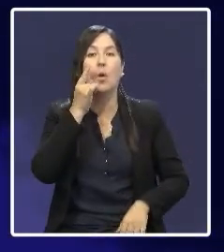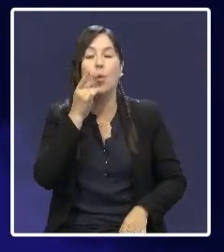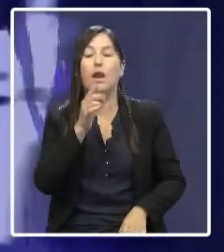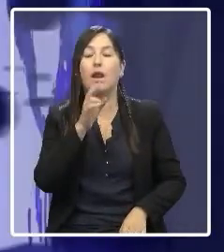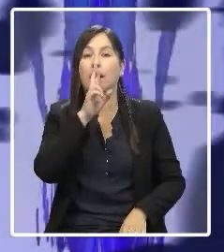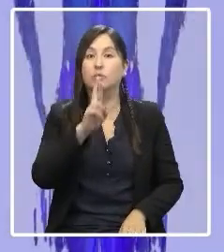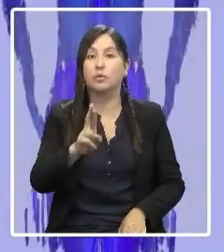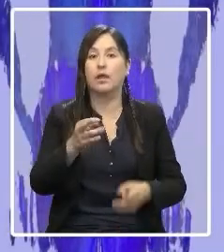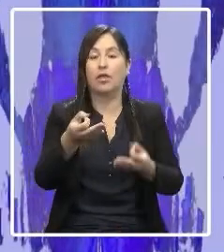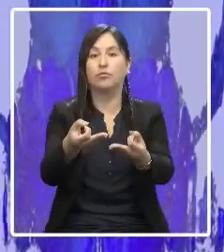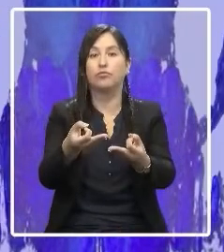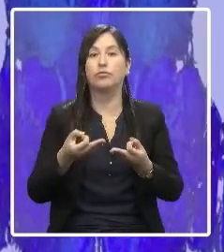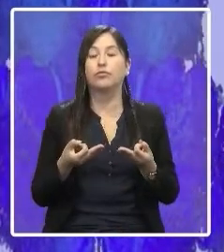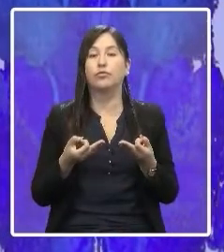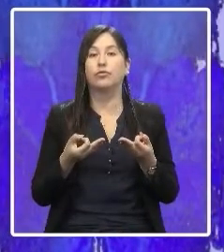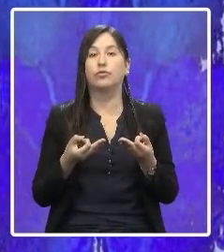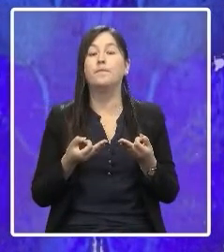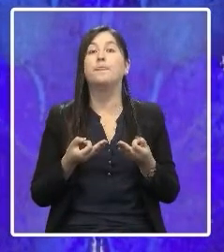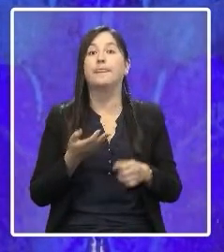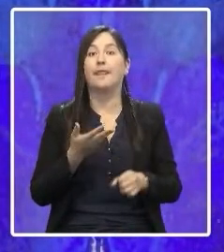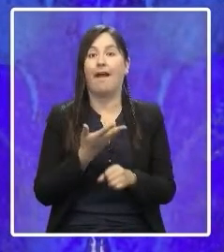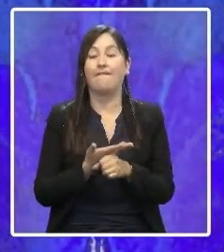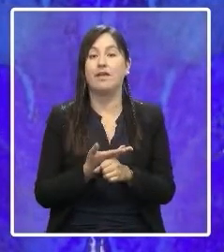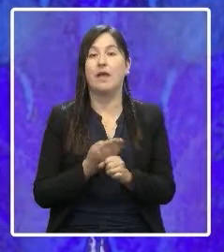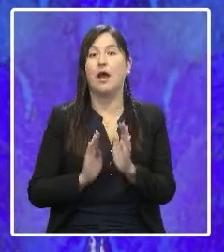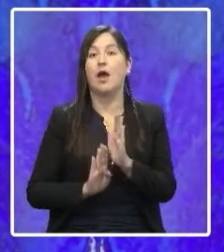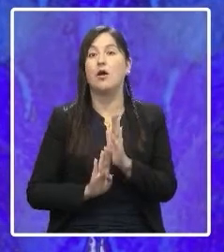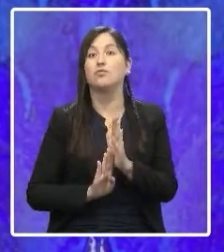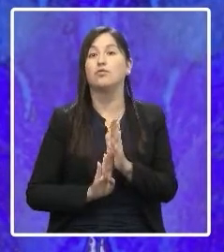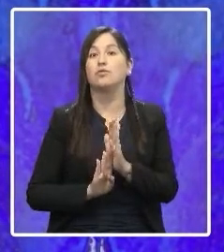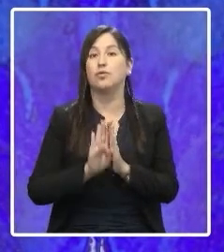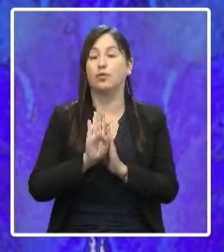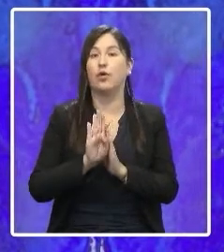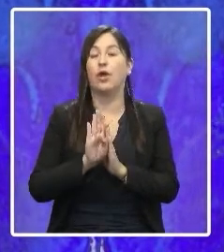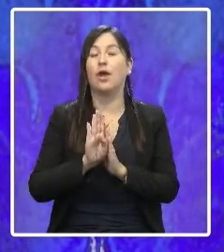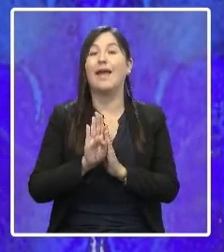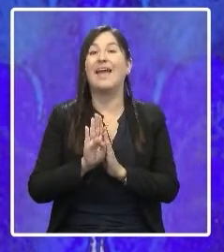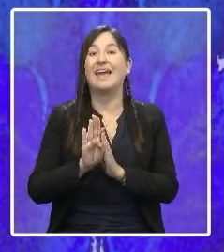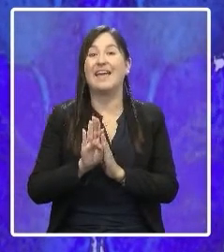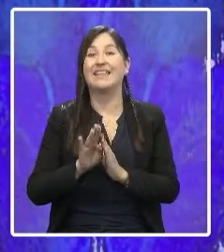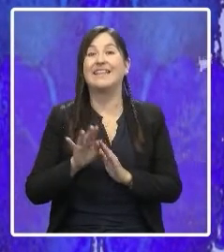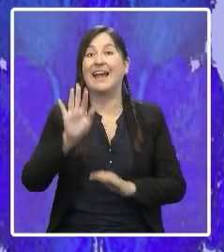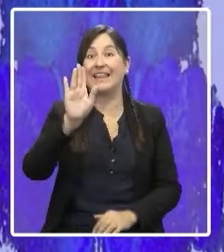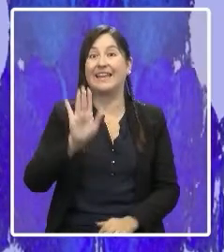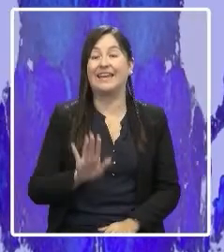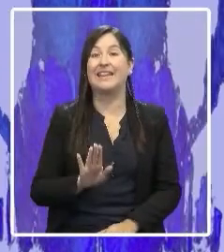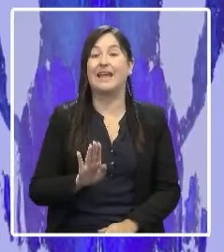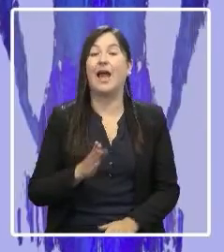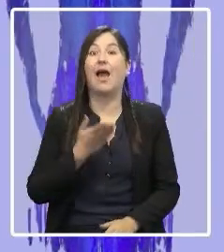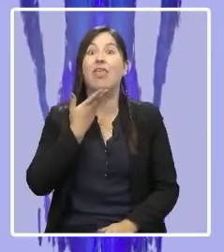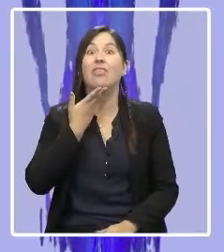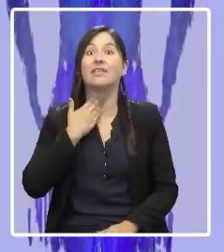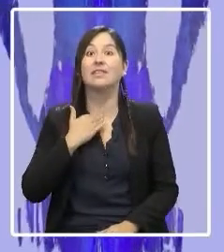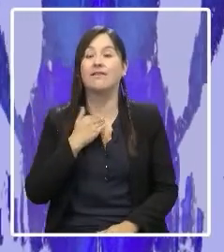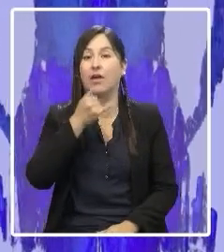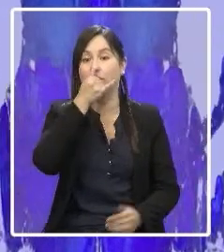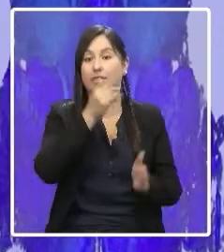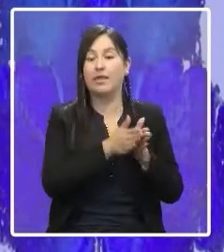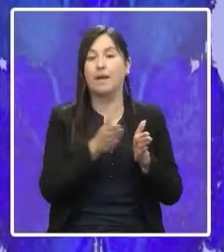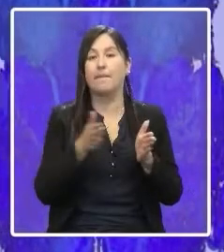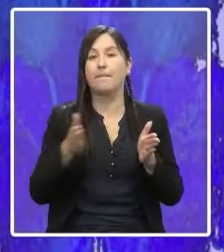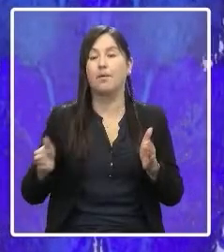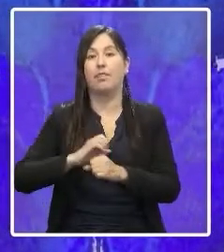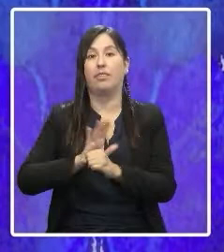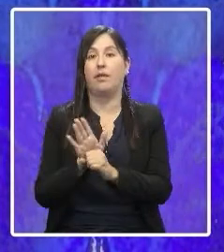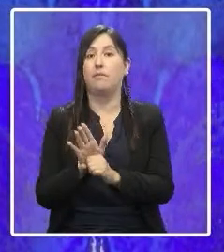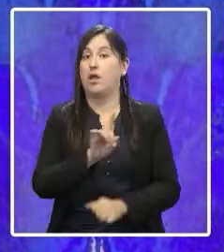internet-based addictive behaviors during the COVID pandemic, which is probably not surprising because more and more of us were staying indoors, spending more and more